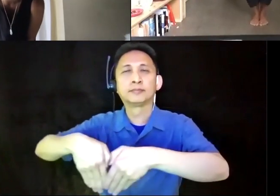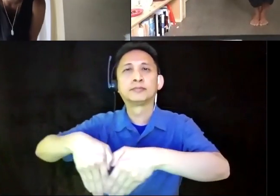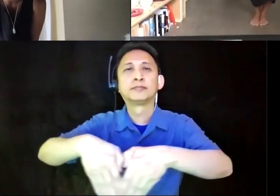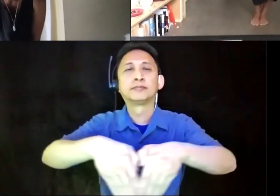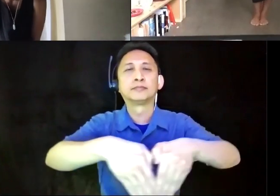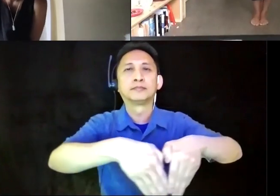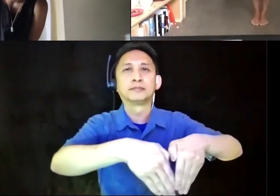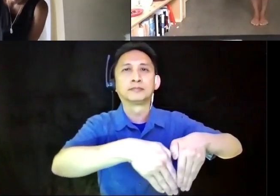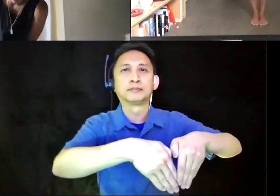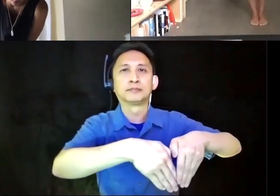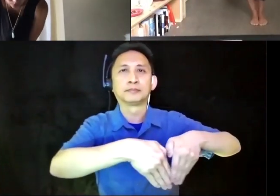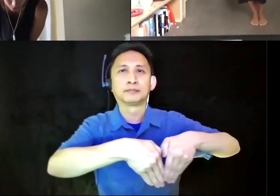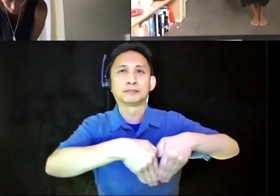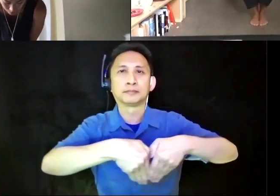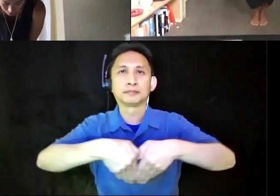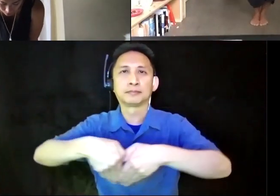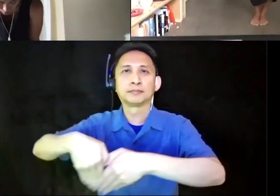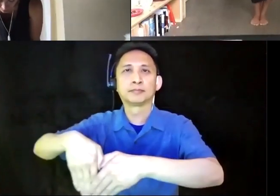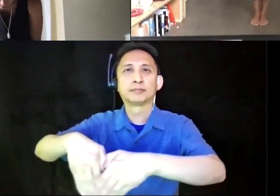knees.